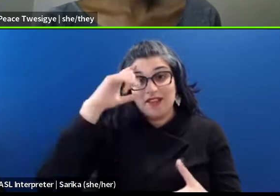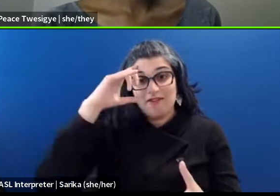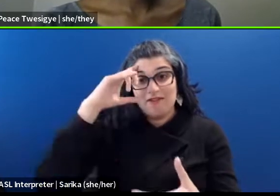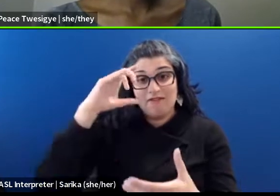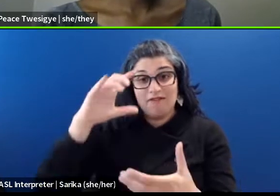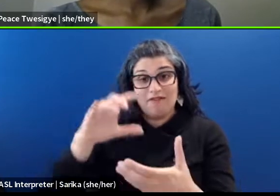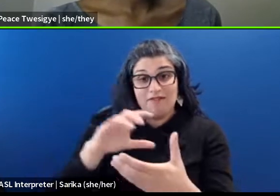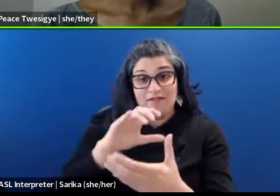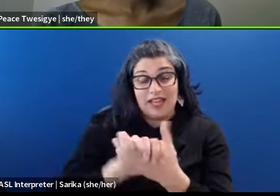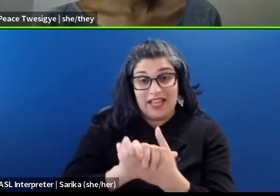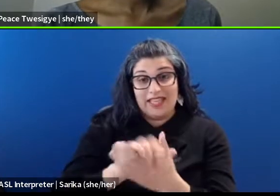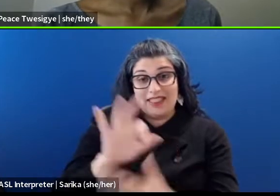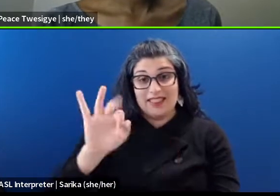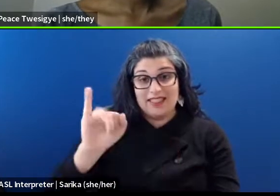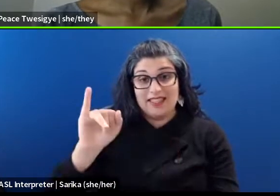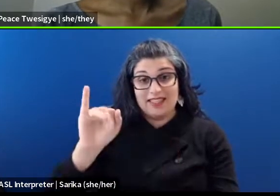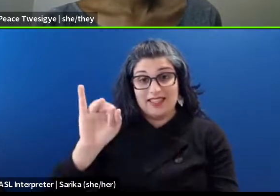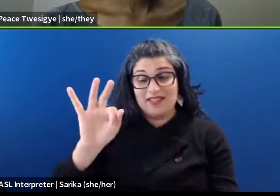in Buddhism?